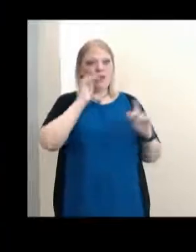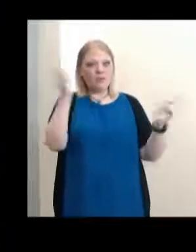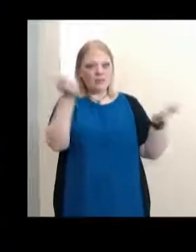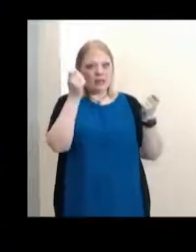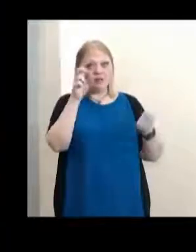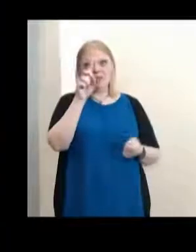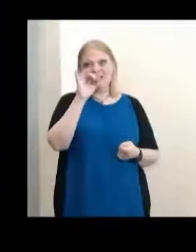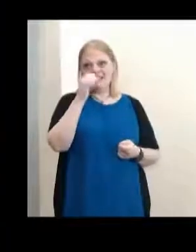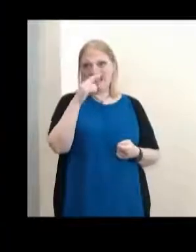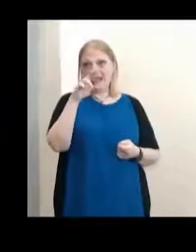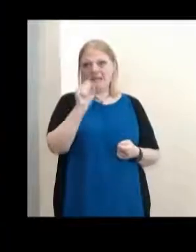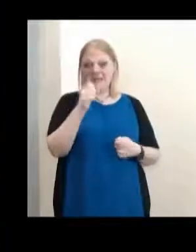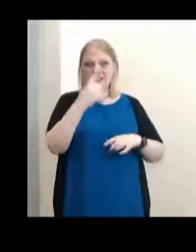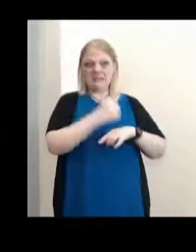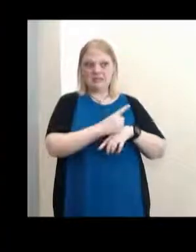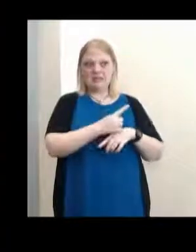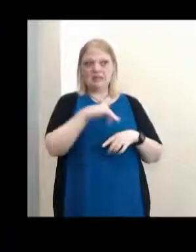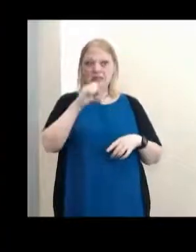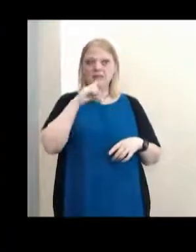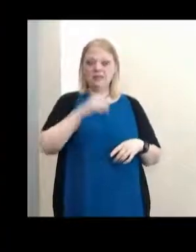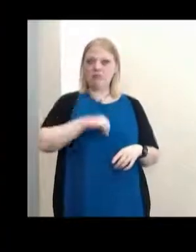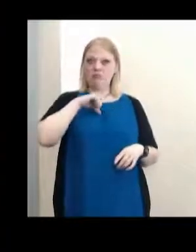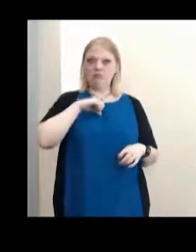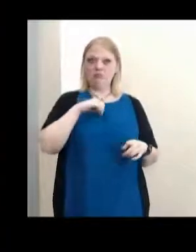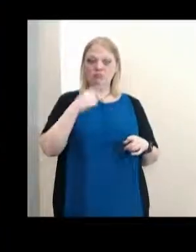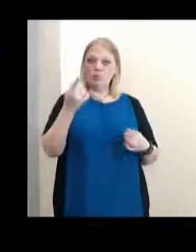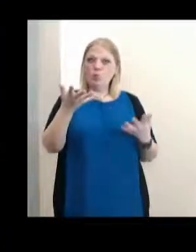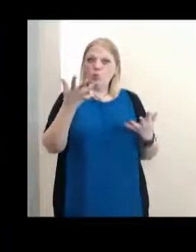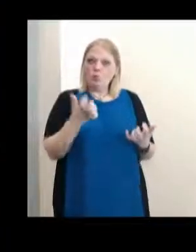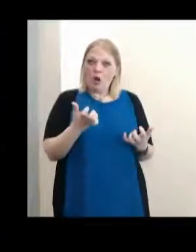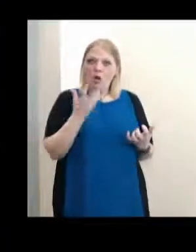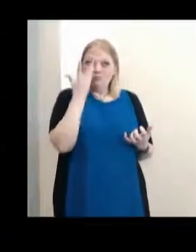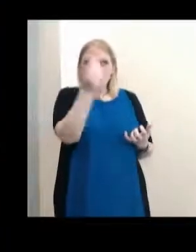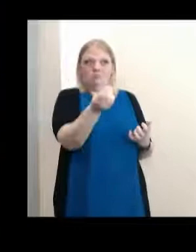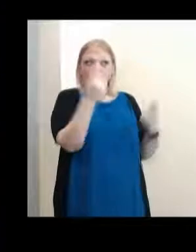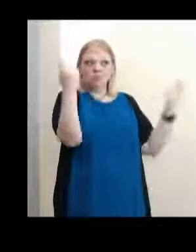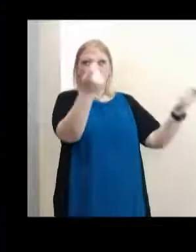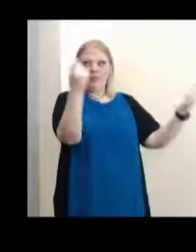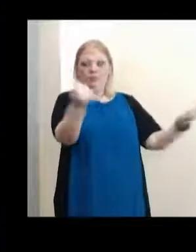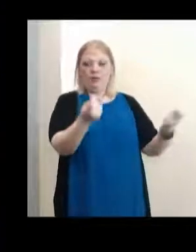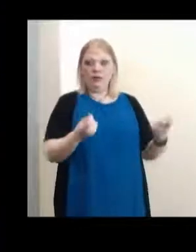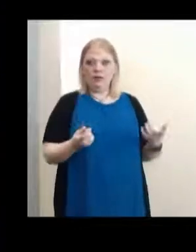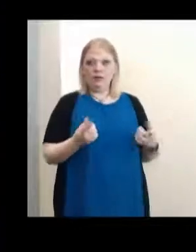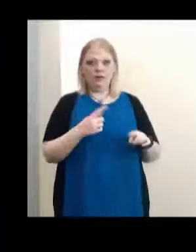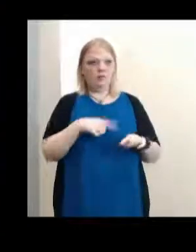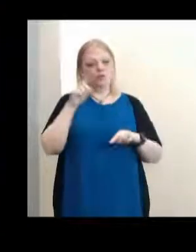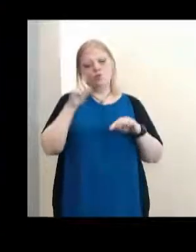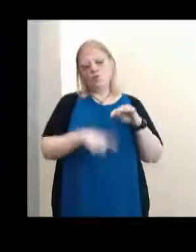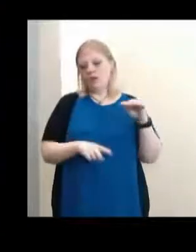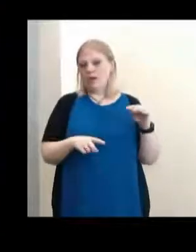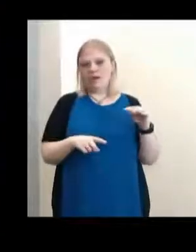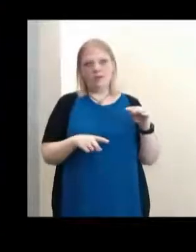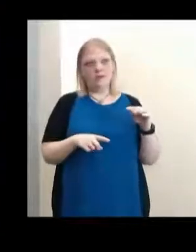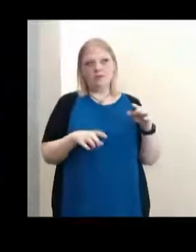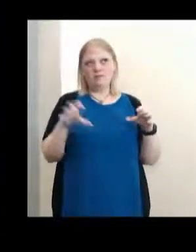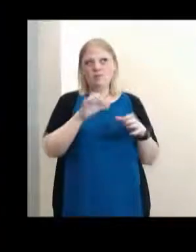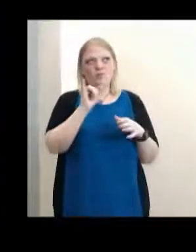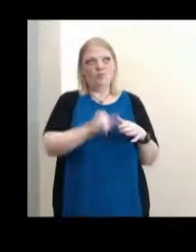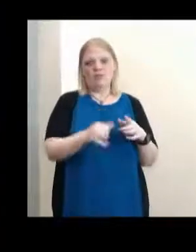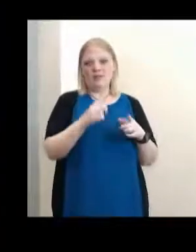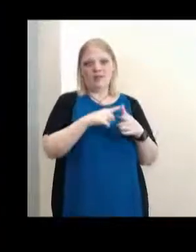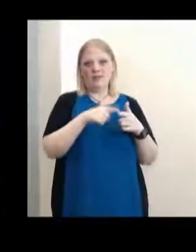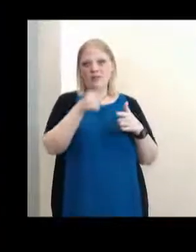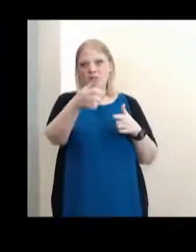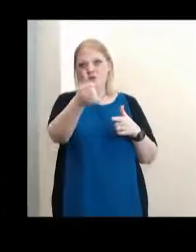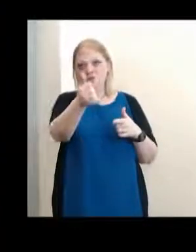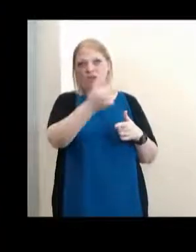Dingus Day, and as a proud son of Polonia, I know you want to go out there and celebrate Dingus Day, but you can't do it in such a manner where you're going to put yourself and others